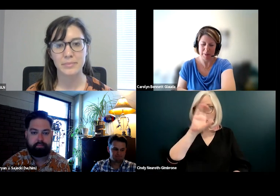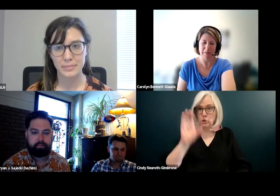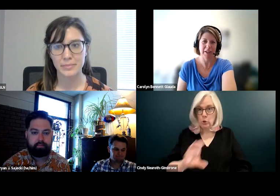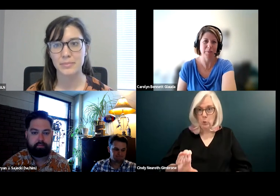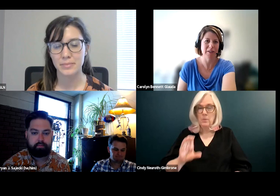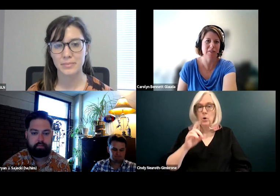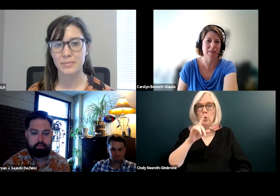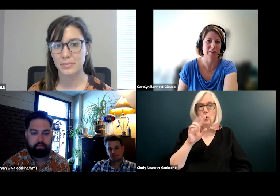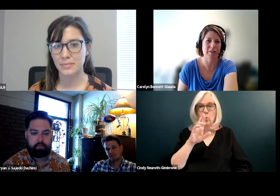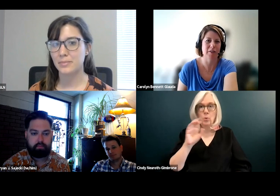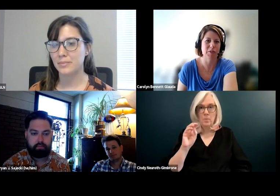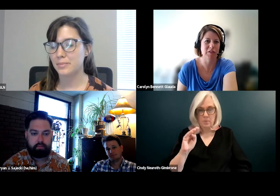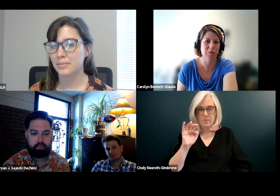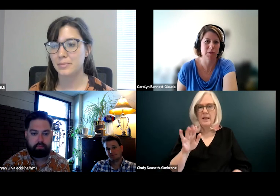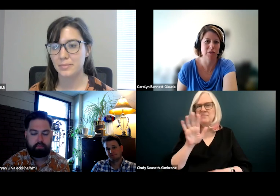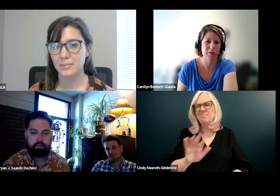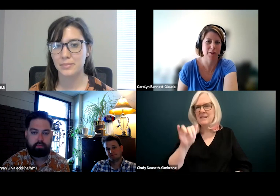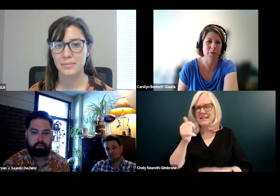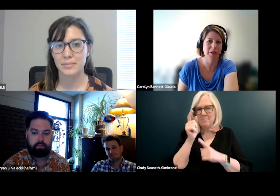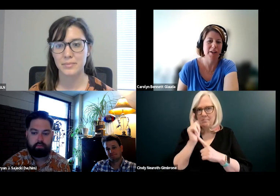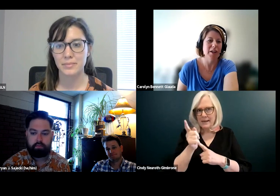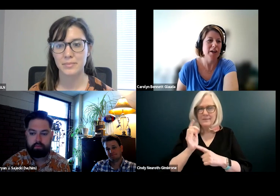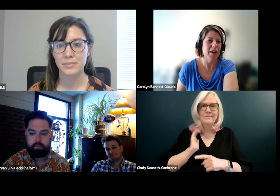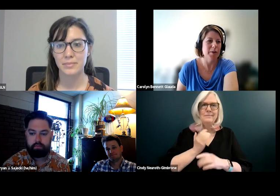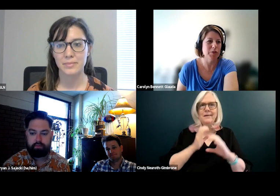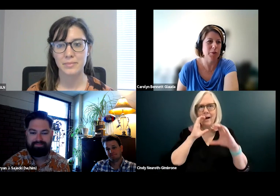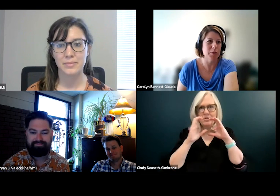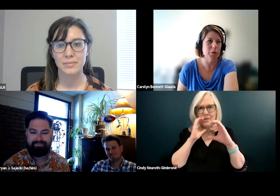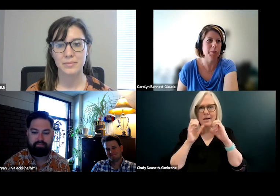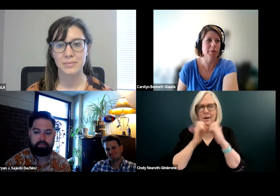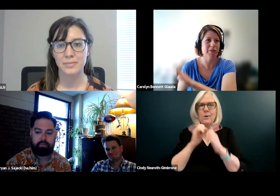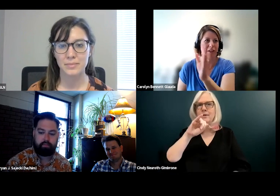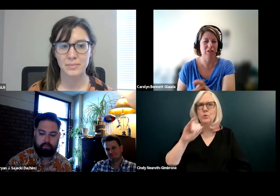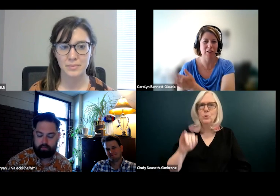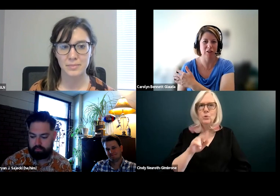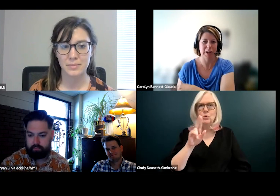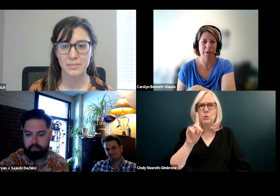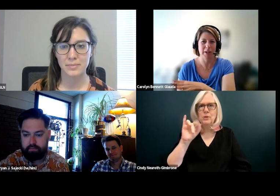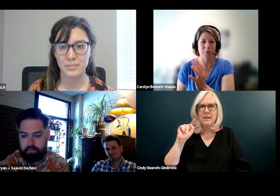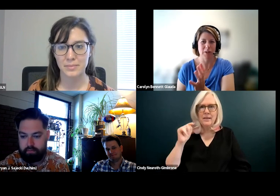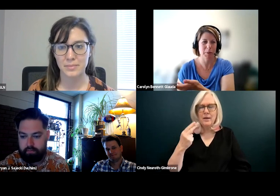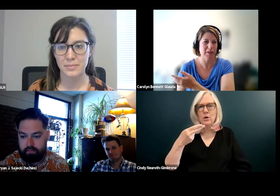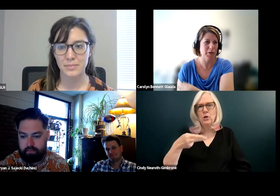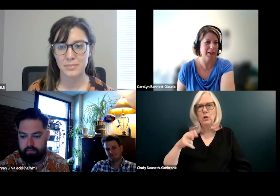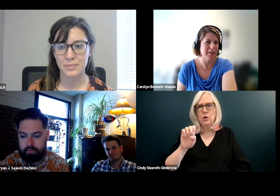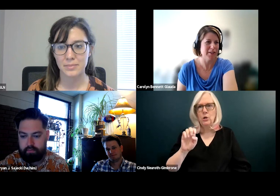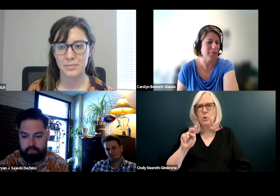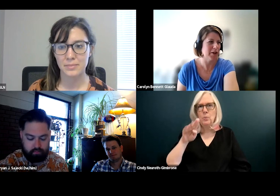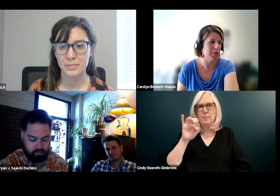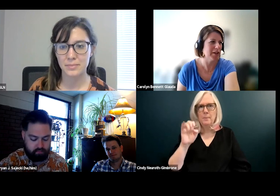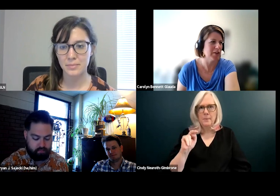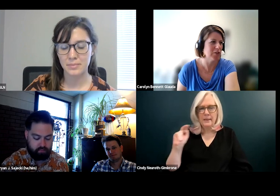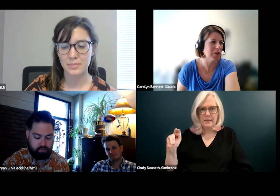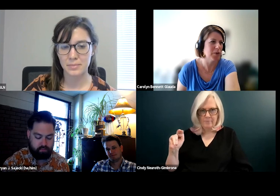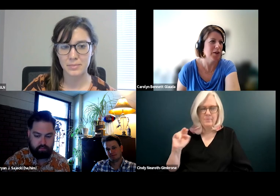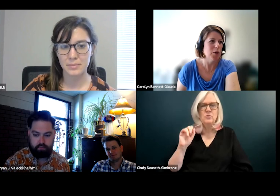That's in about 10 minutes, our conversation with Judith Heumann. So there won't be a presentation on track B, and we expect everybody coming